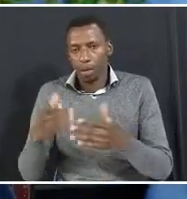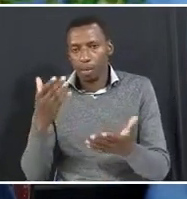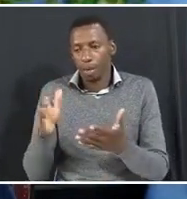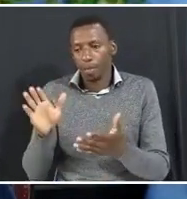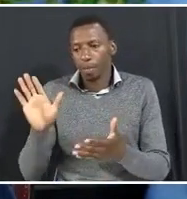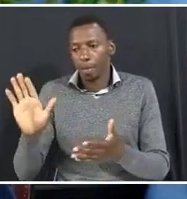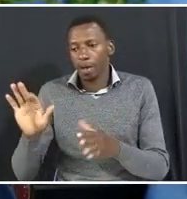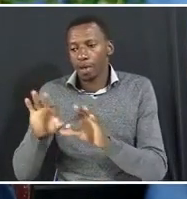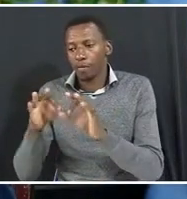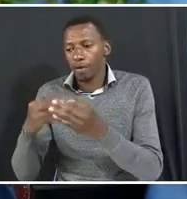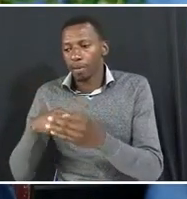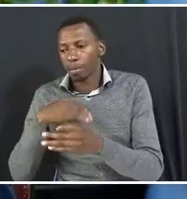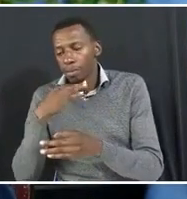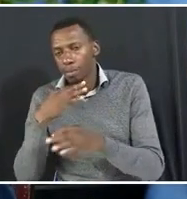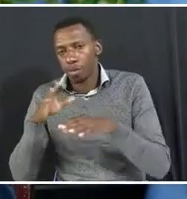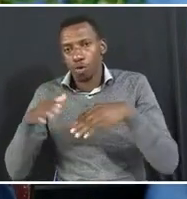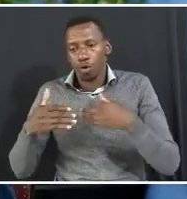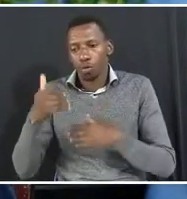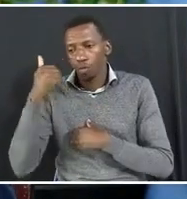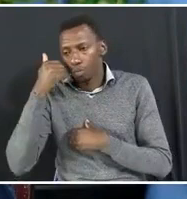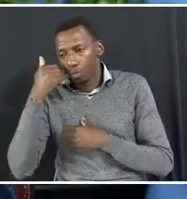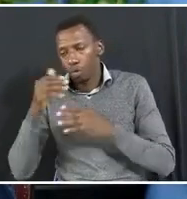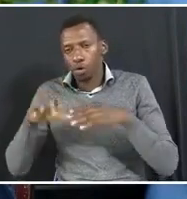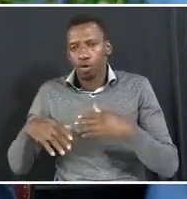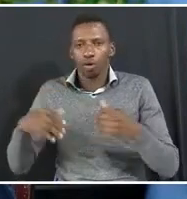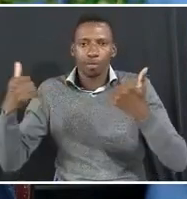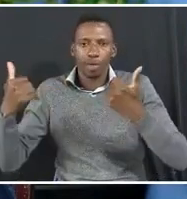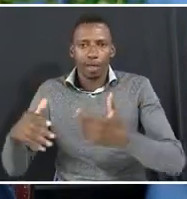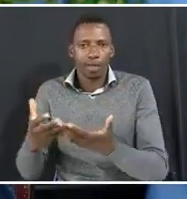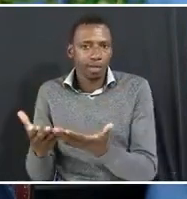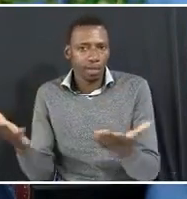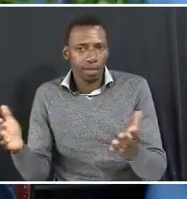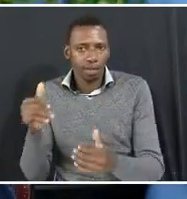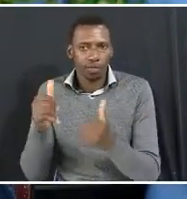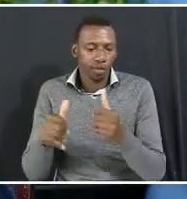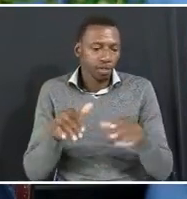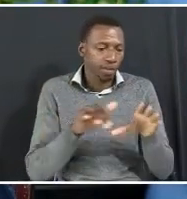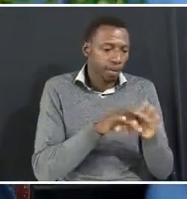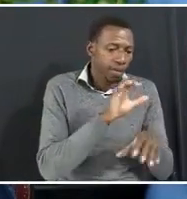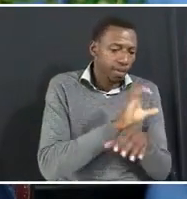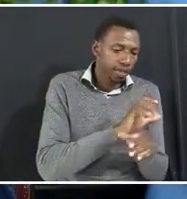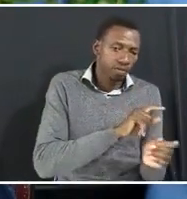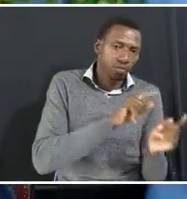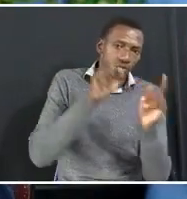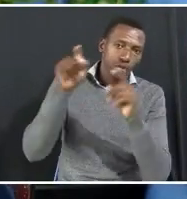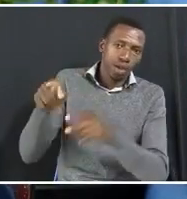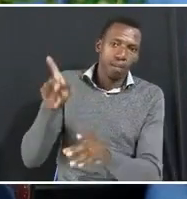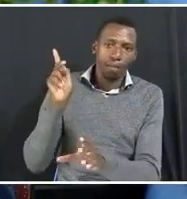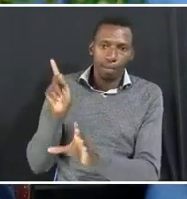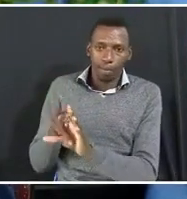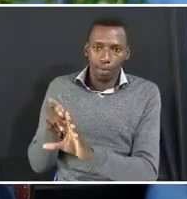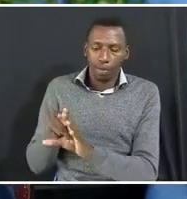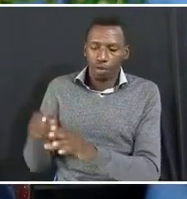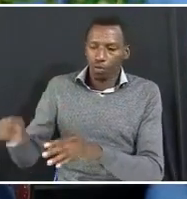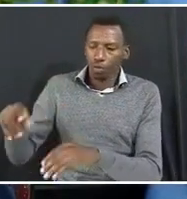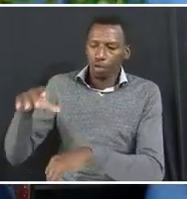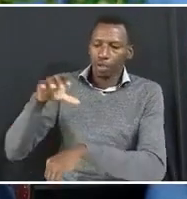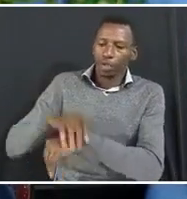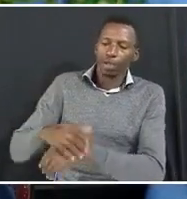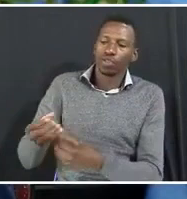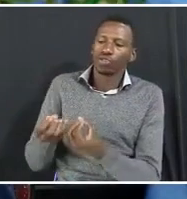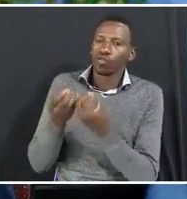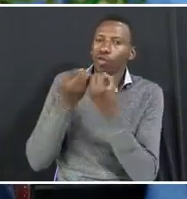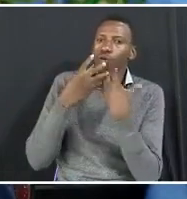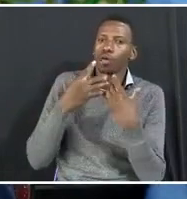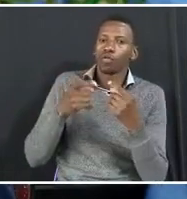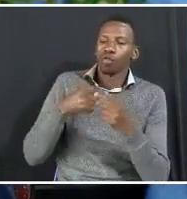bereaved or there is sickness or there is any other need that is required for the church to participate in, we get the information from the